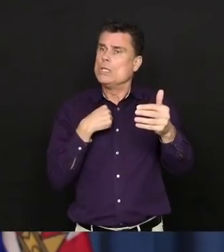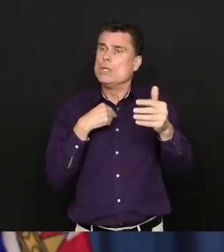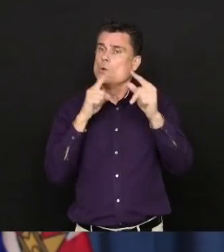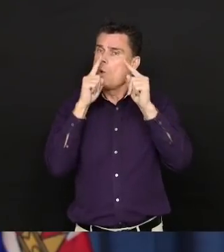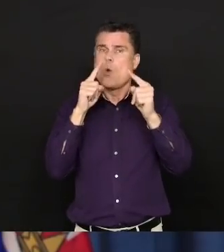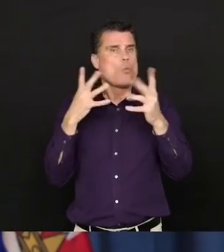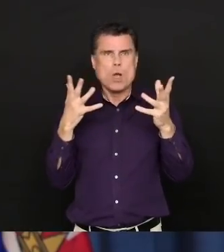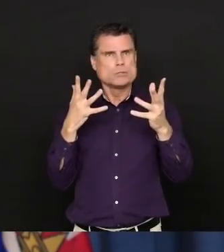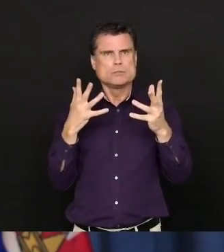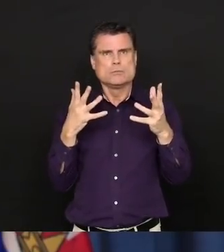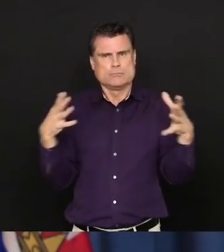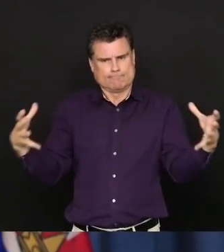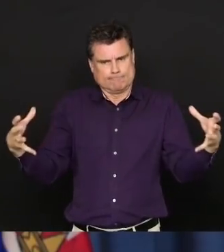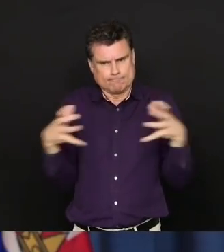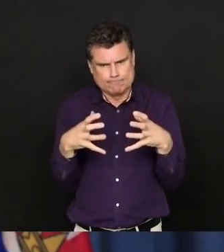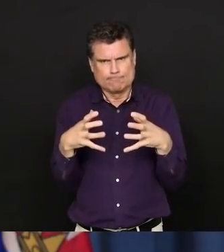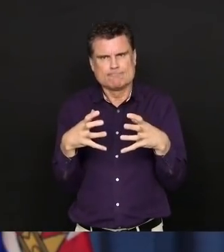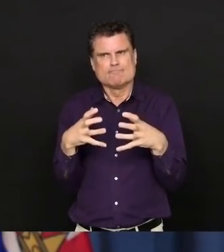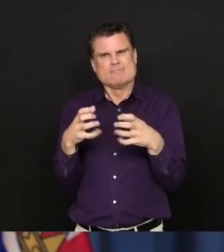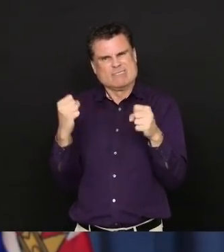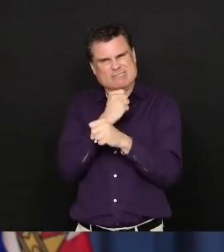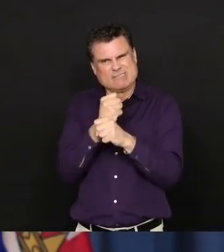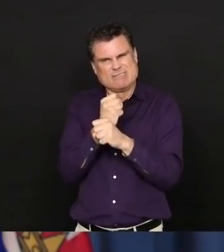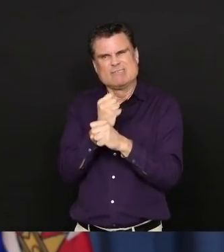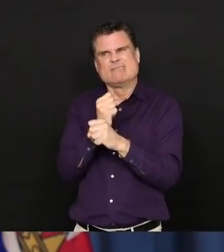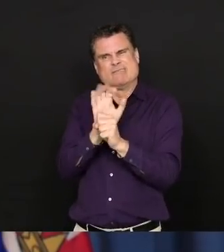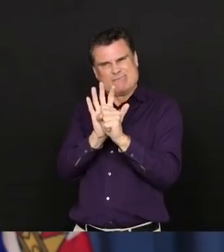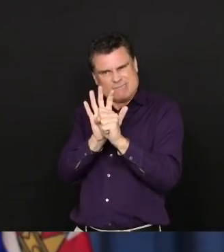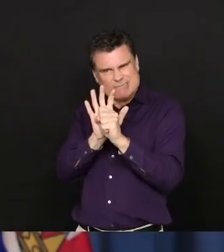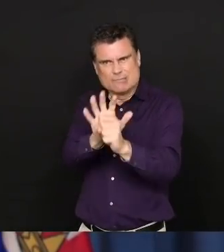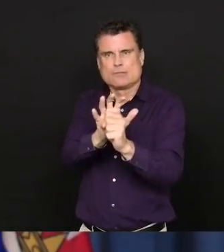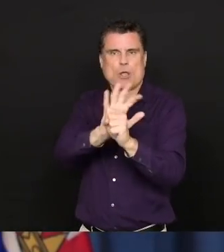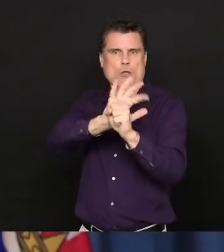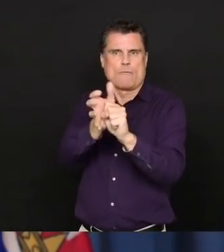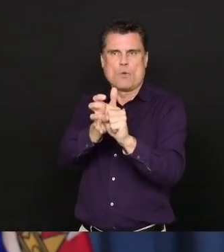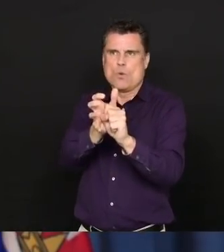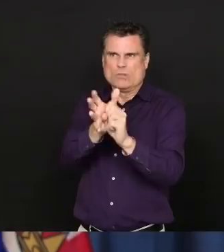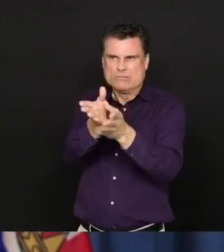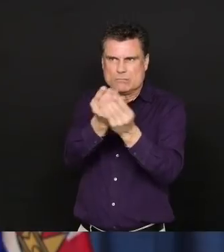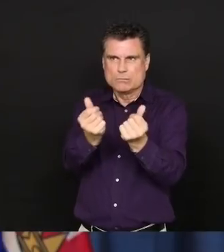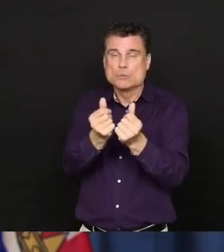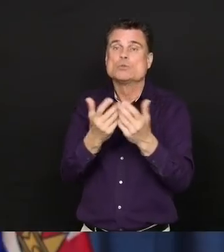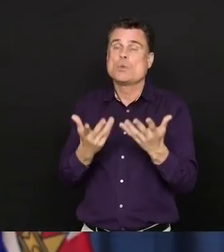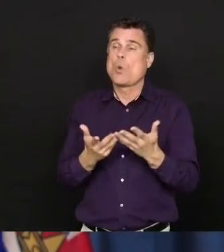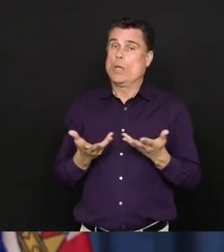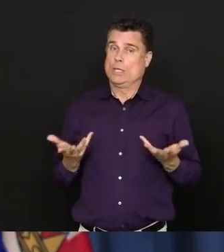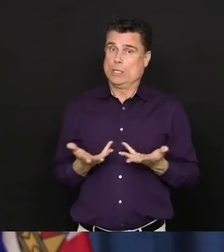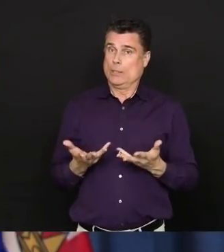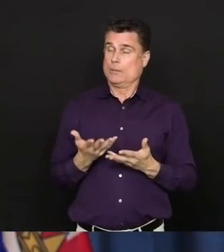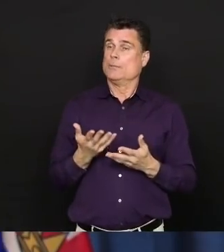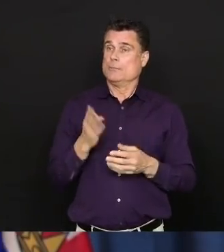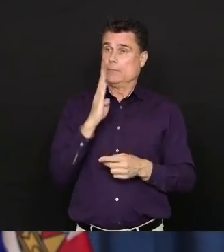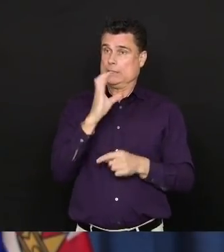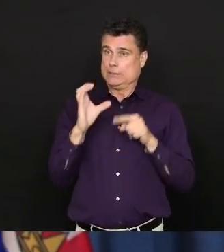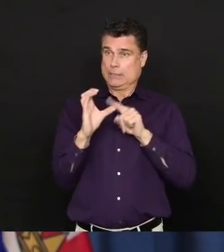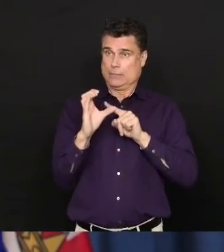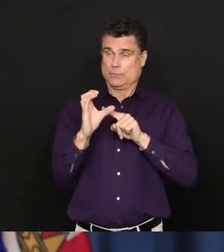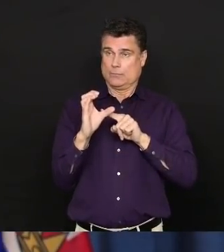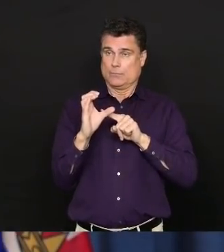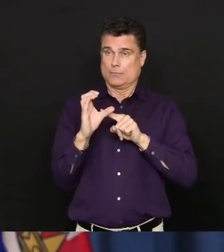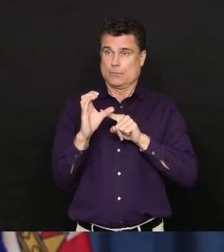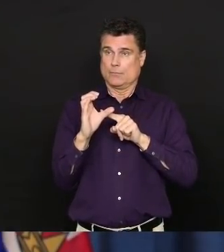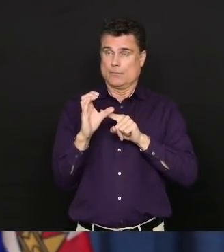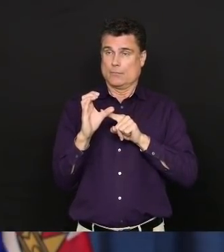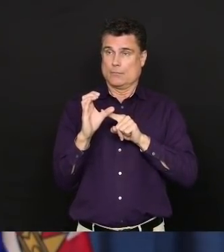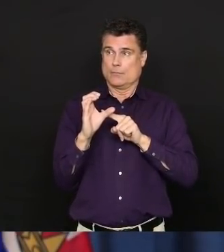in British Columbia, but what we need to do is convince our American friends in the first instance that what they've done is, what this